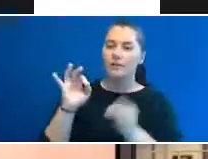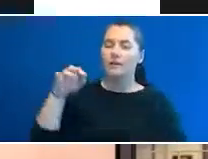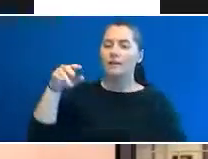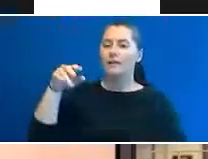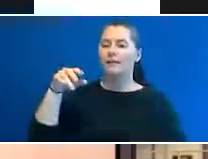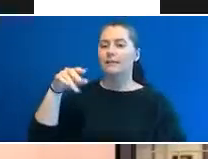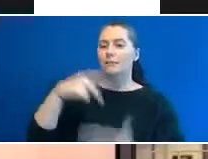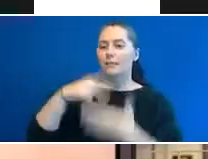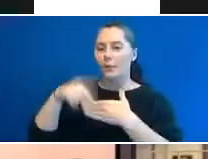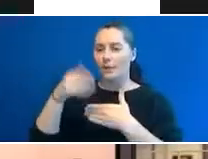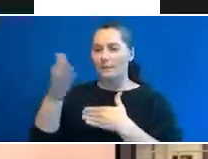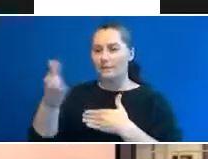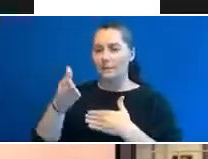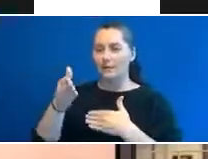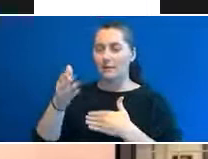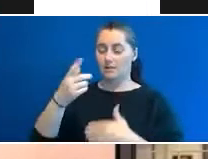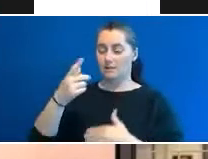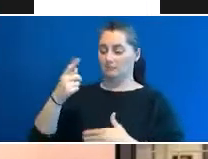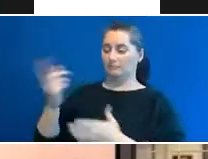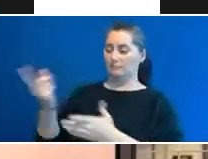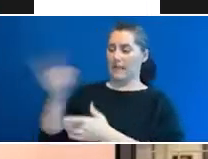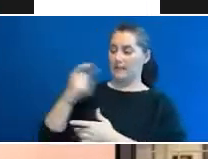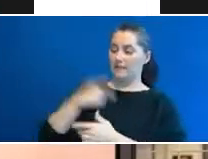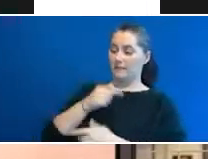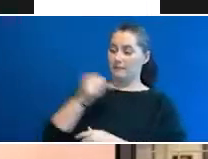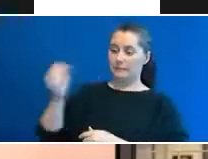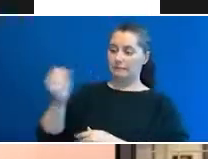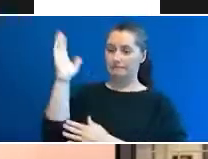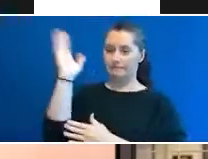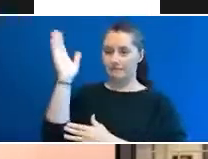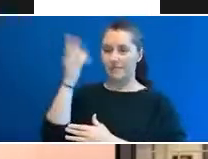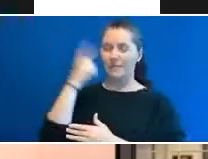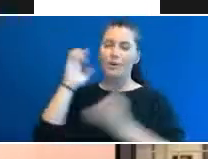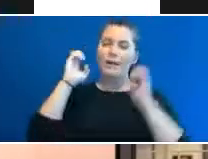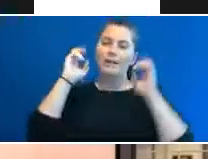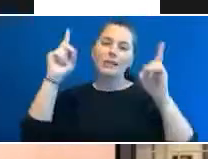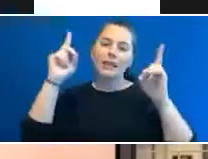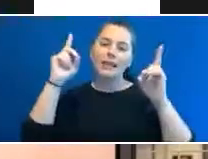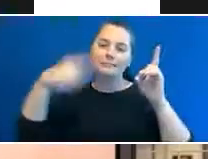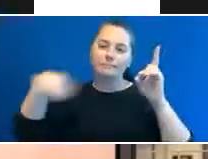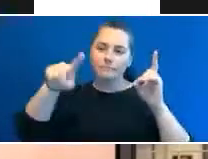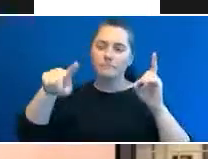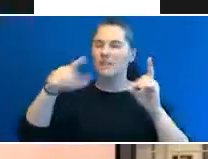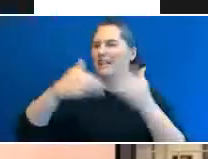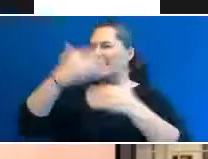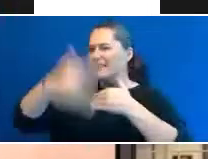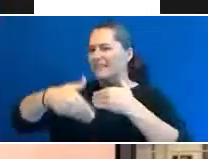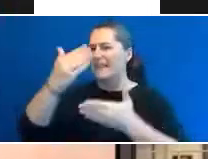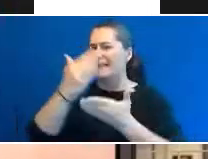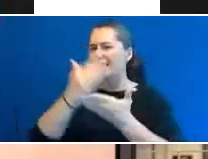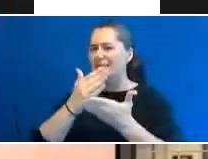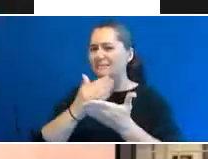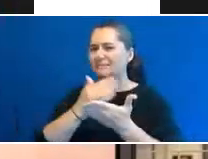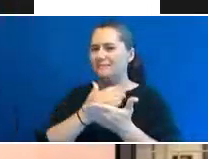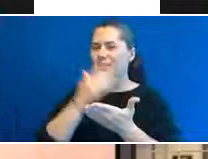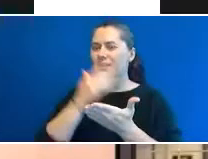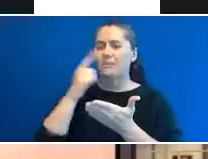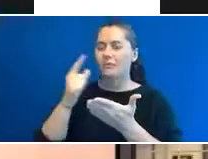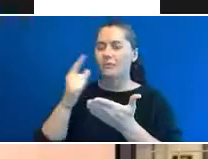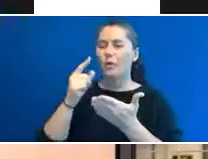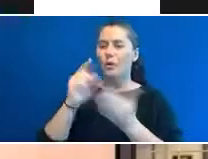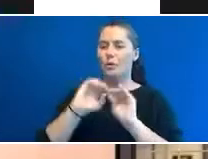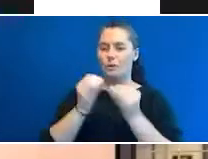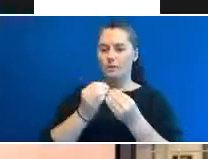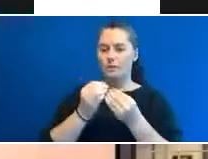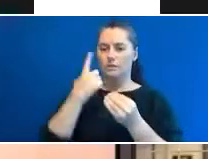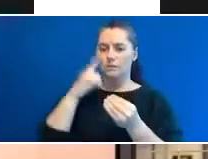The reason we were brought on is one, just to educate what are the next steps that organizations like yours are taking to help reduce costs,